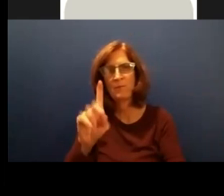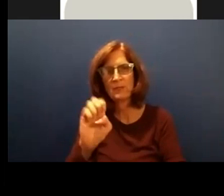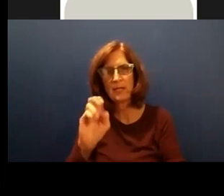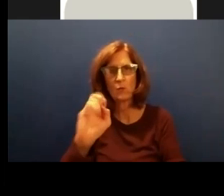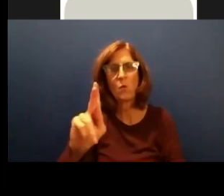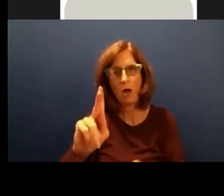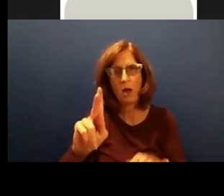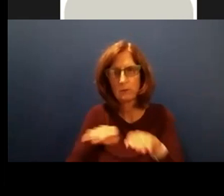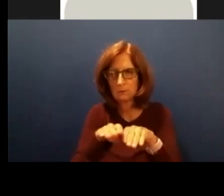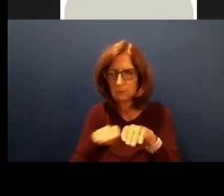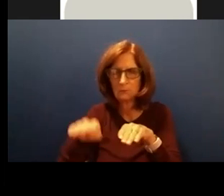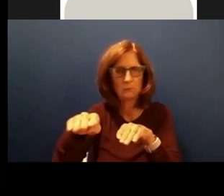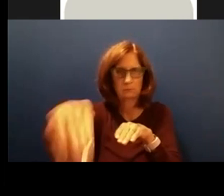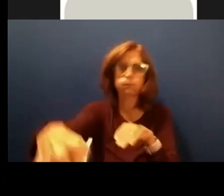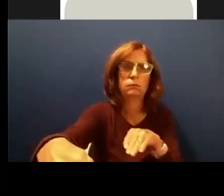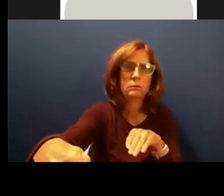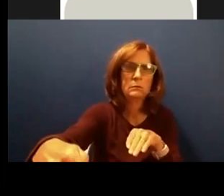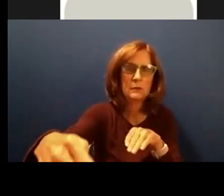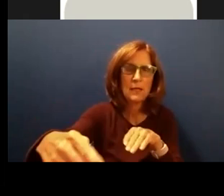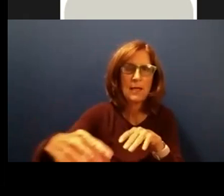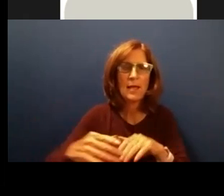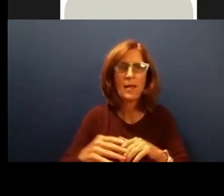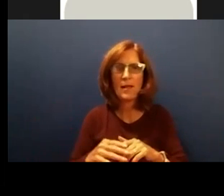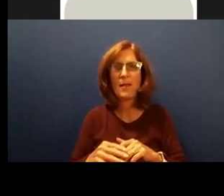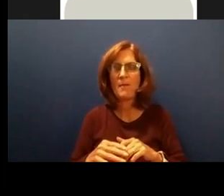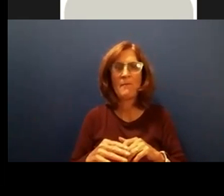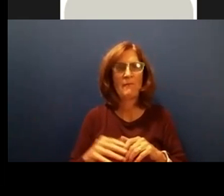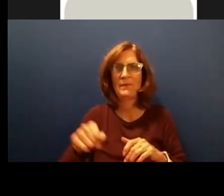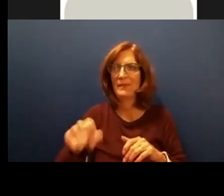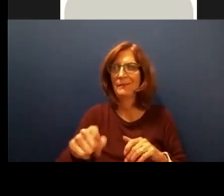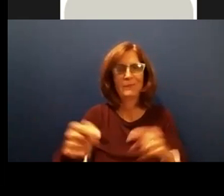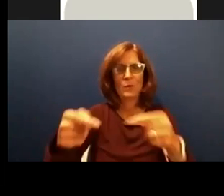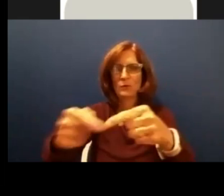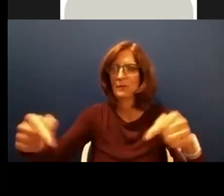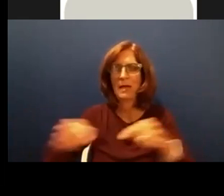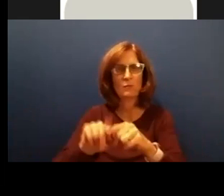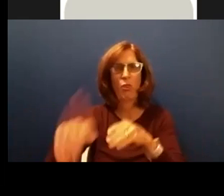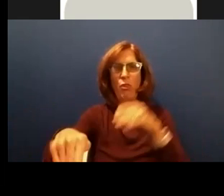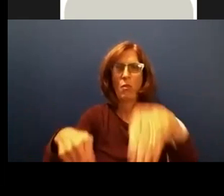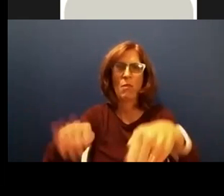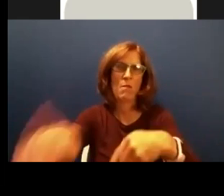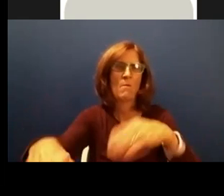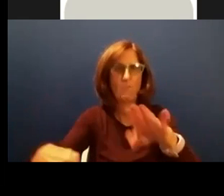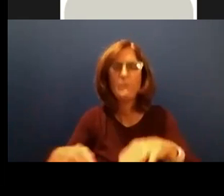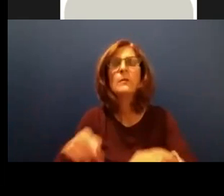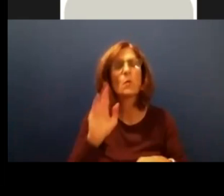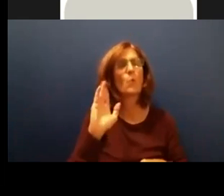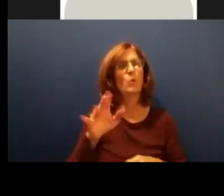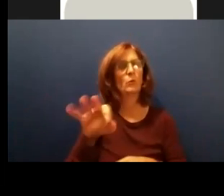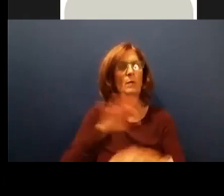there's a degraded slate tiles in the sidewalk. We're replacing that